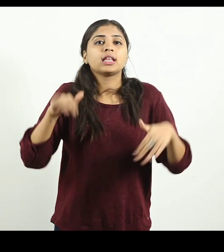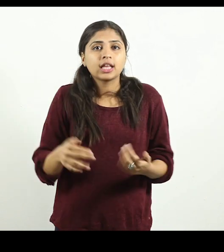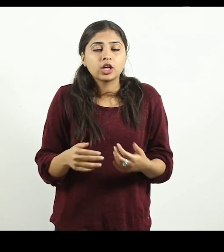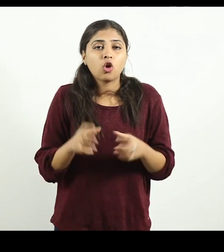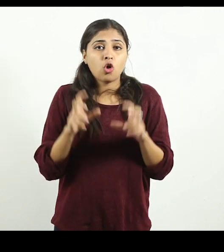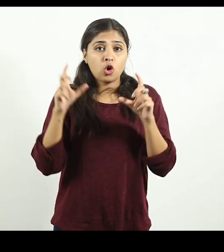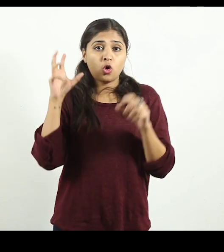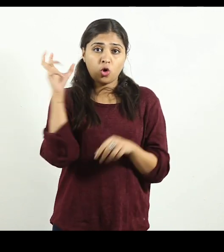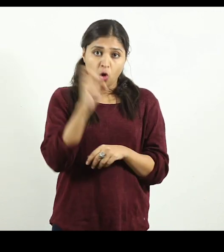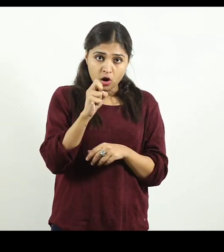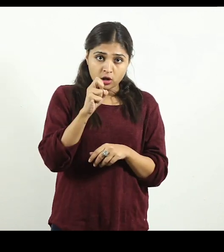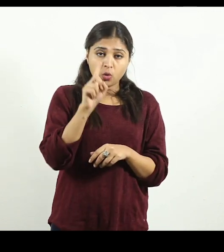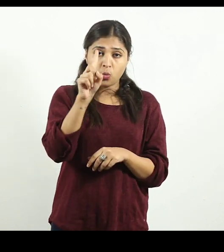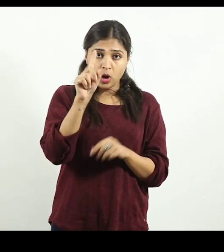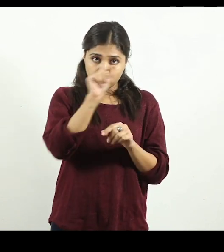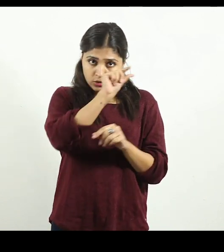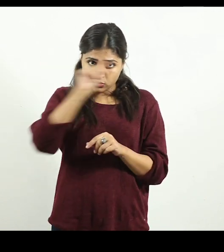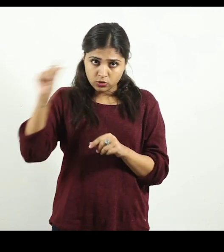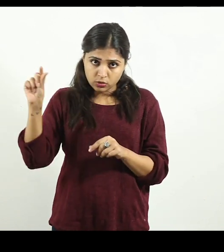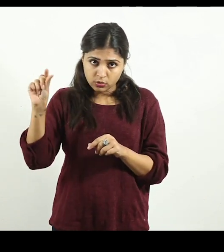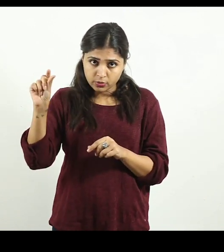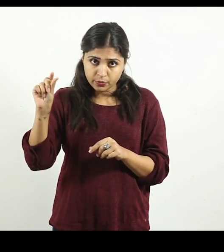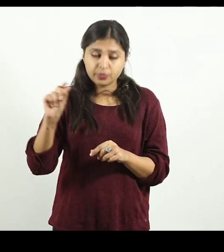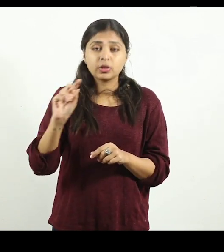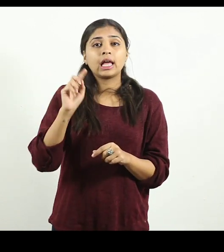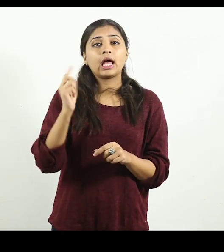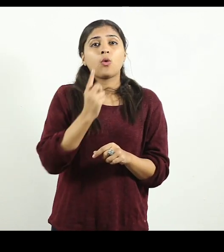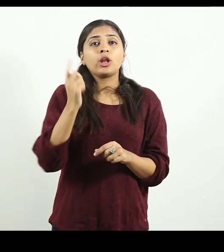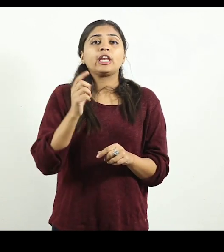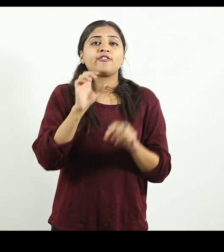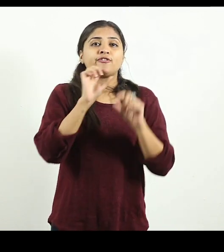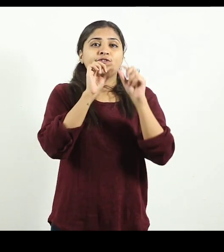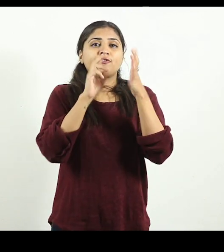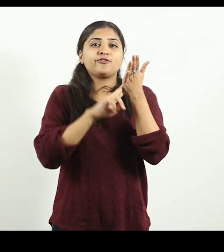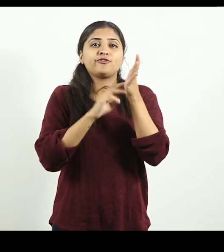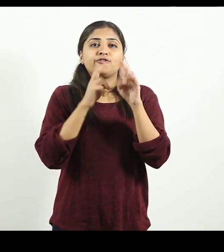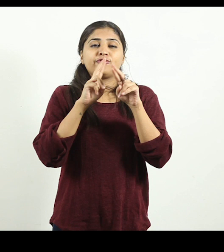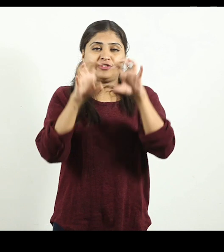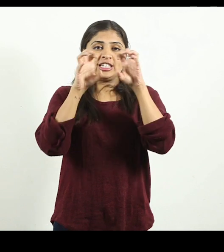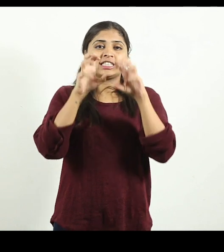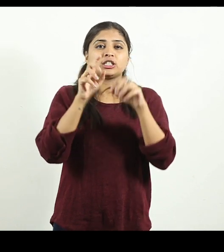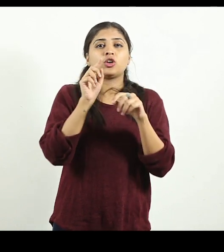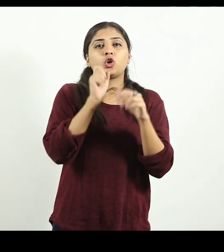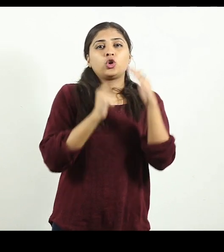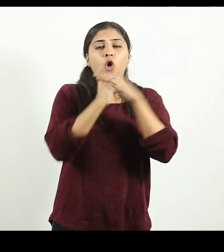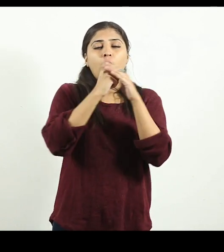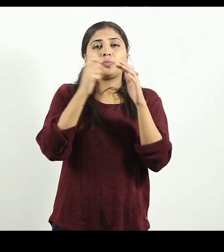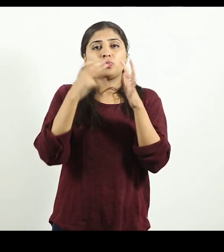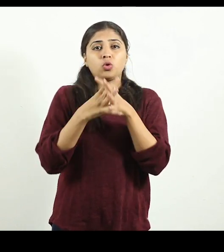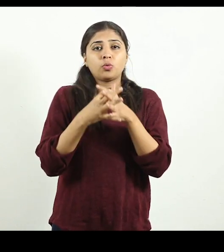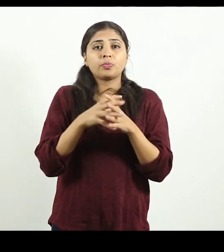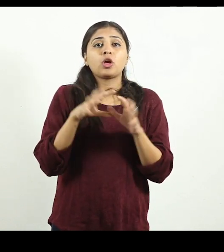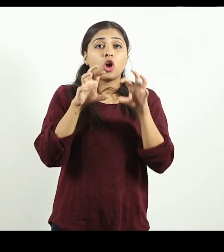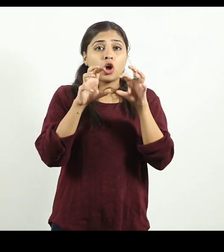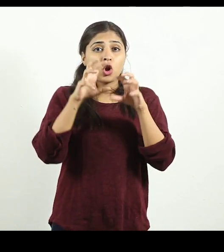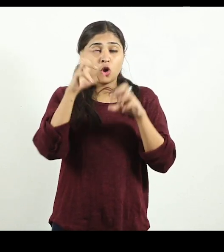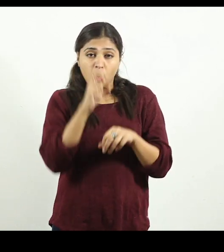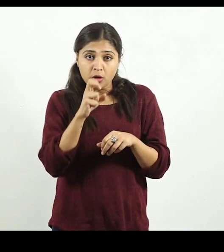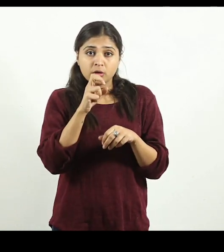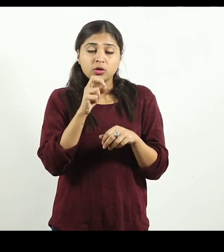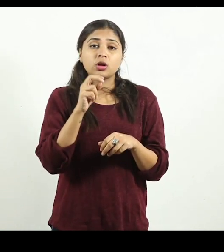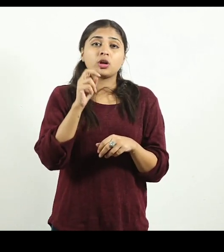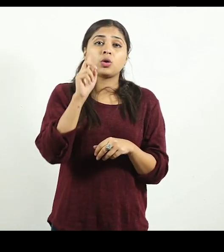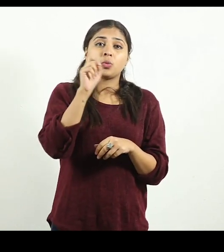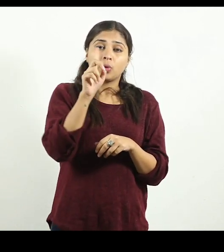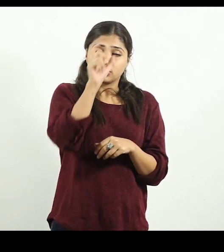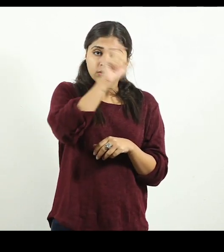click Freeze top row. To lock one column only, click Freeze first row. To lock more than one row